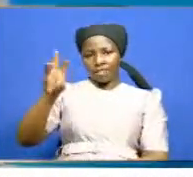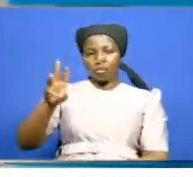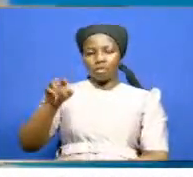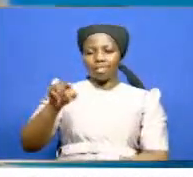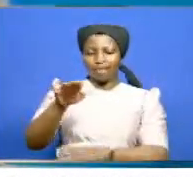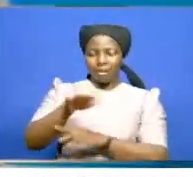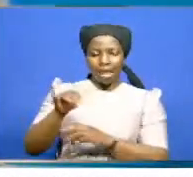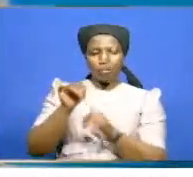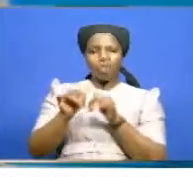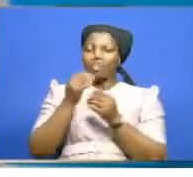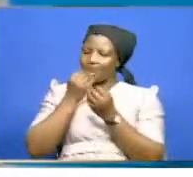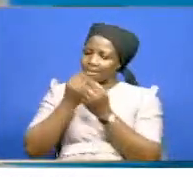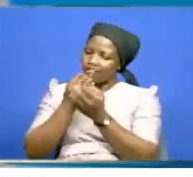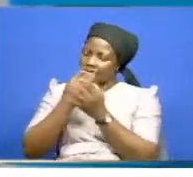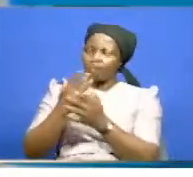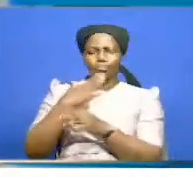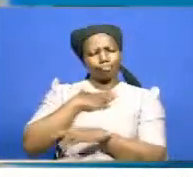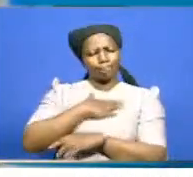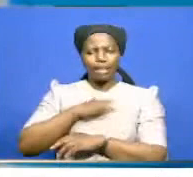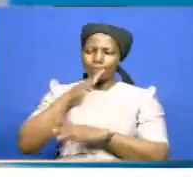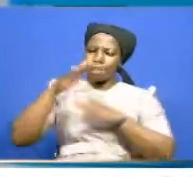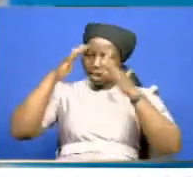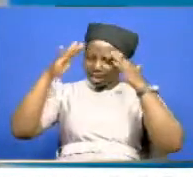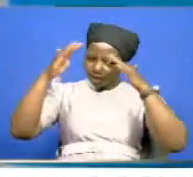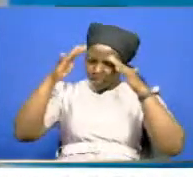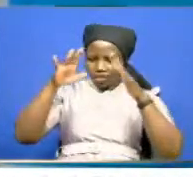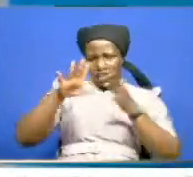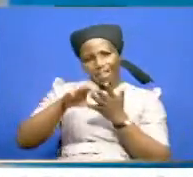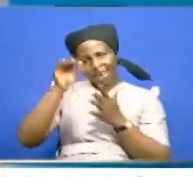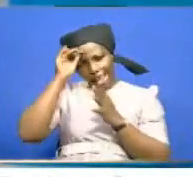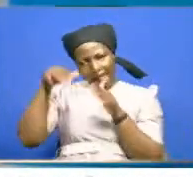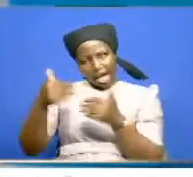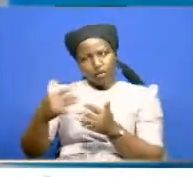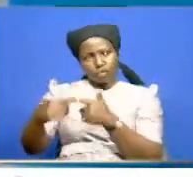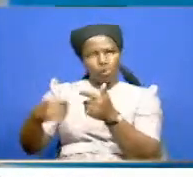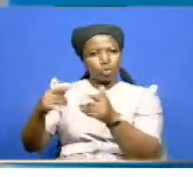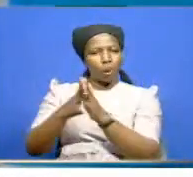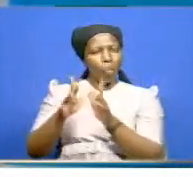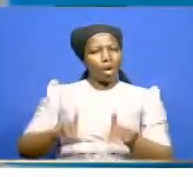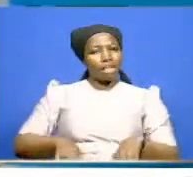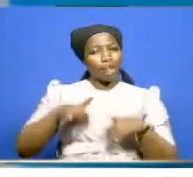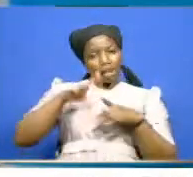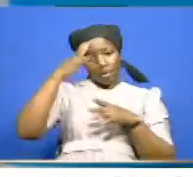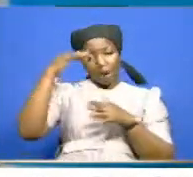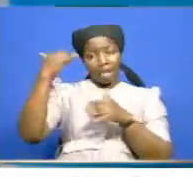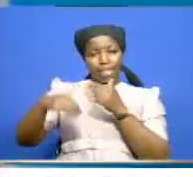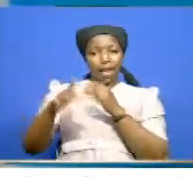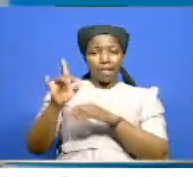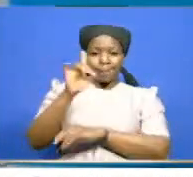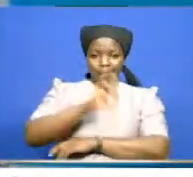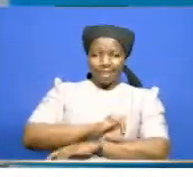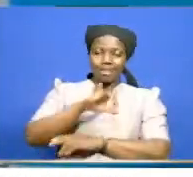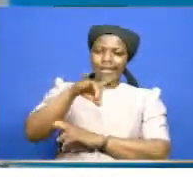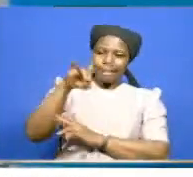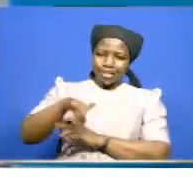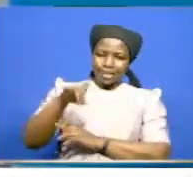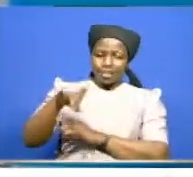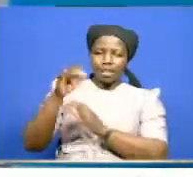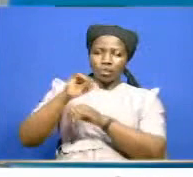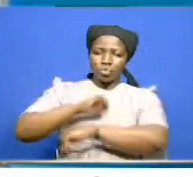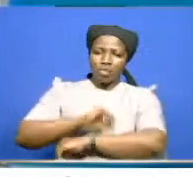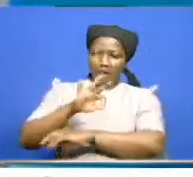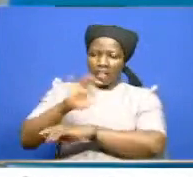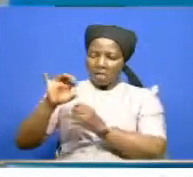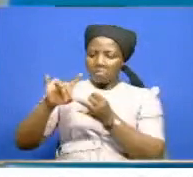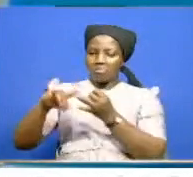be innovative and learn to survive, because by the end of the day, they will need to, January is around the corner. They will need school fees,